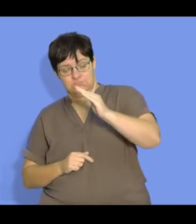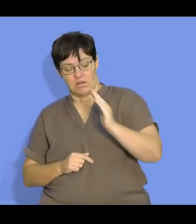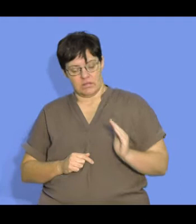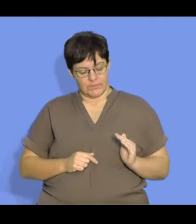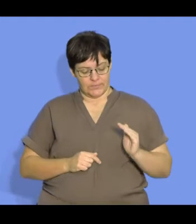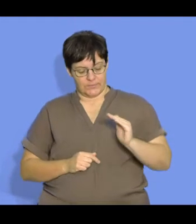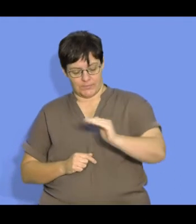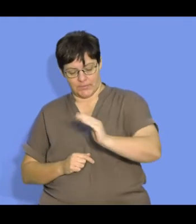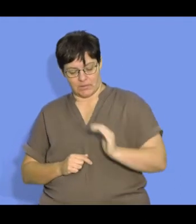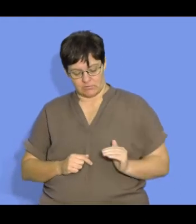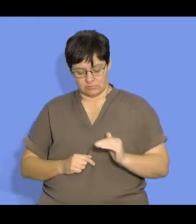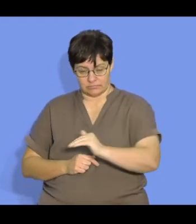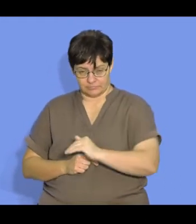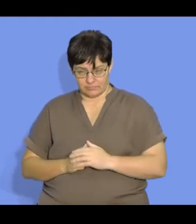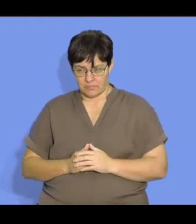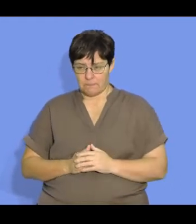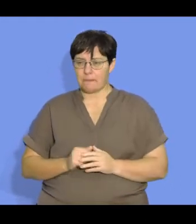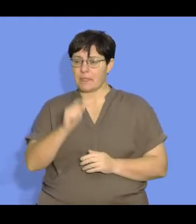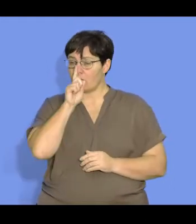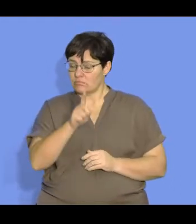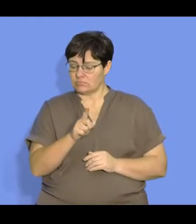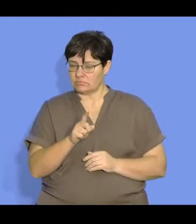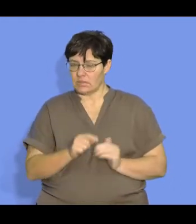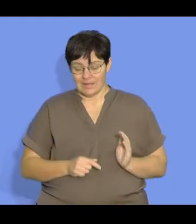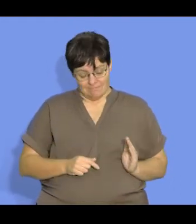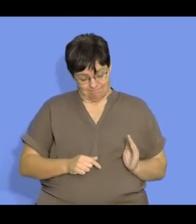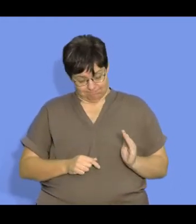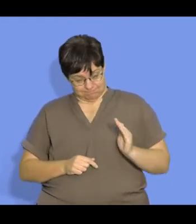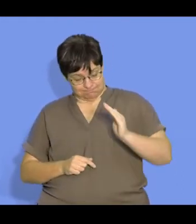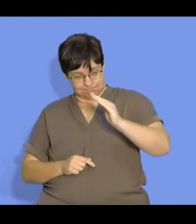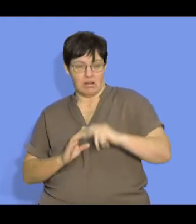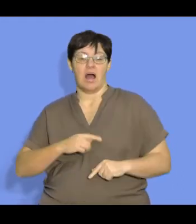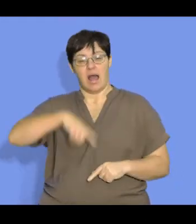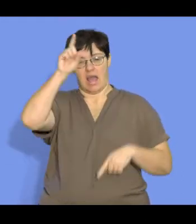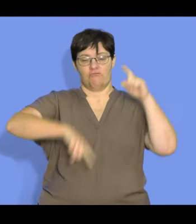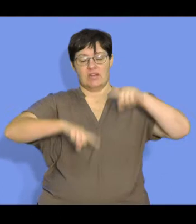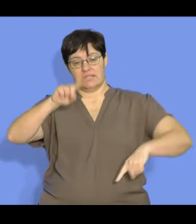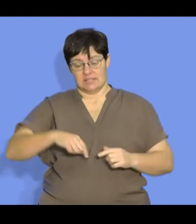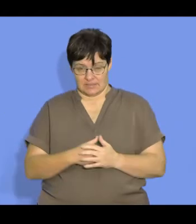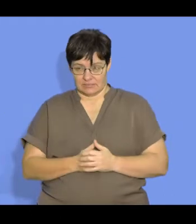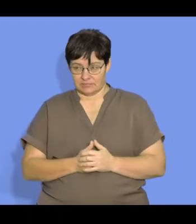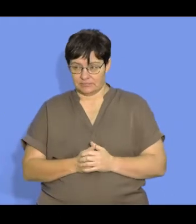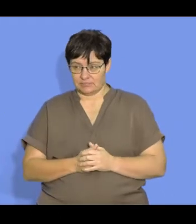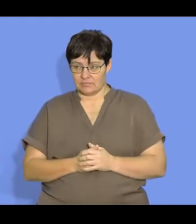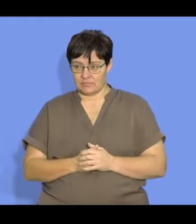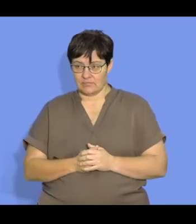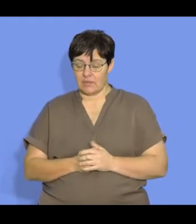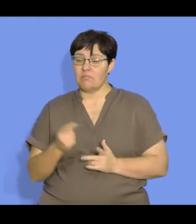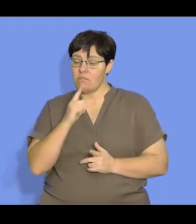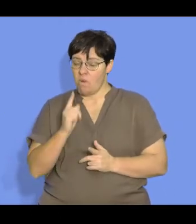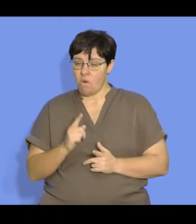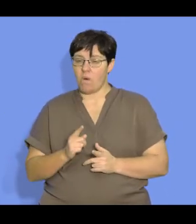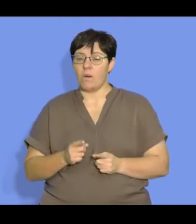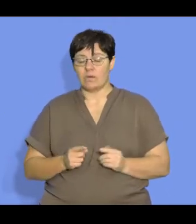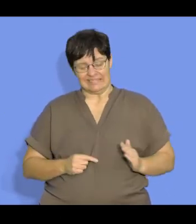graph. Now, if you go look at the gradient, when you talk about a high rate, your gradient will normally be